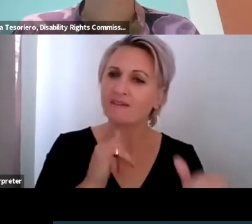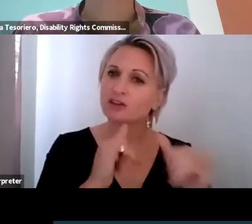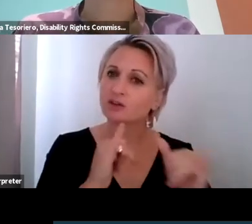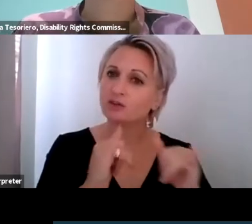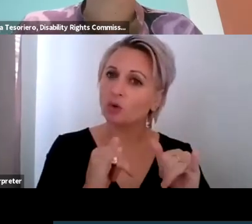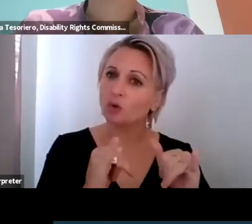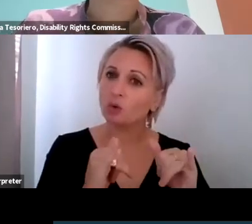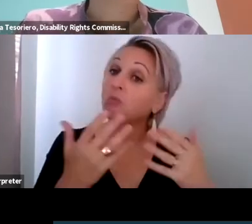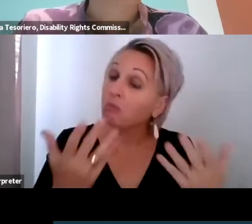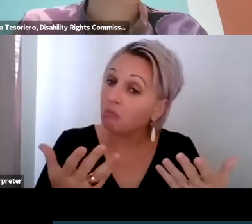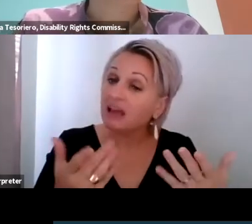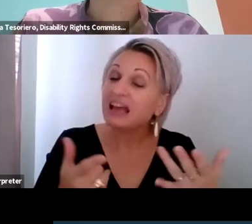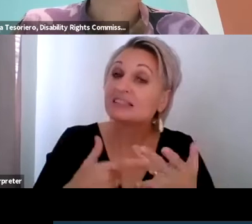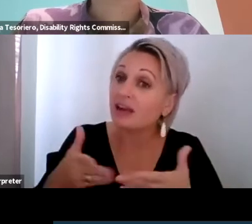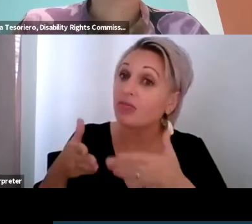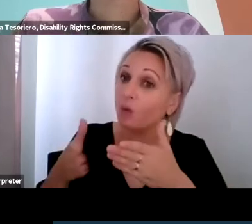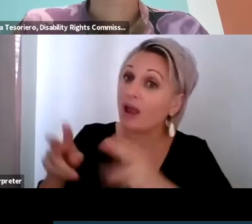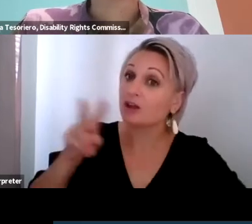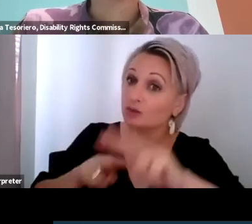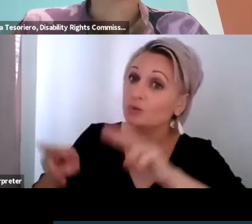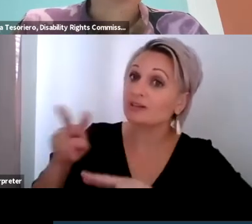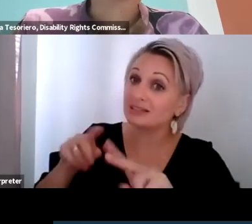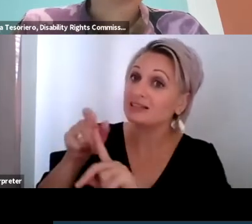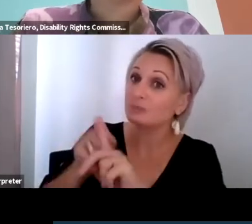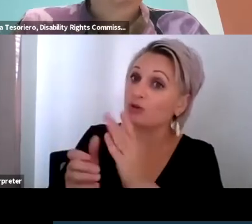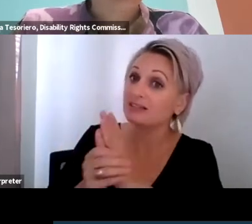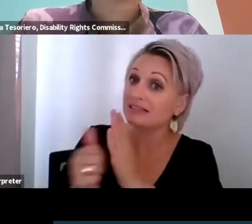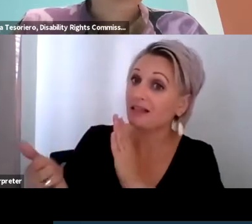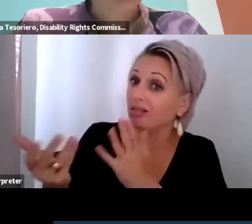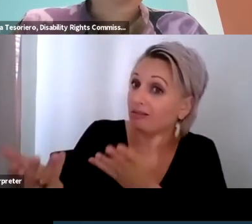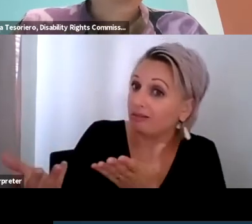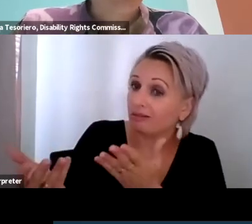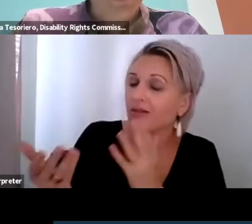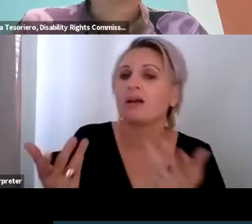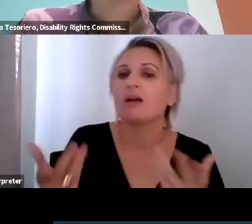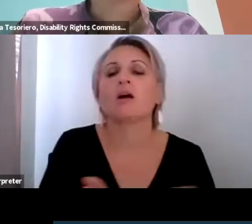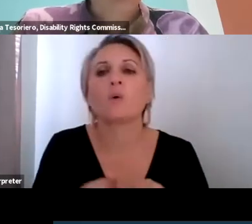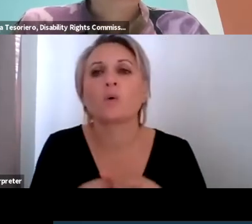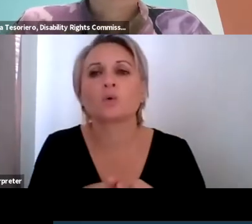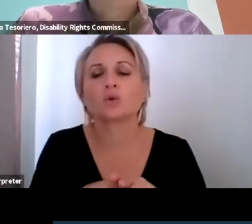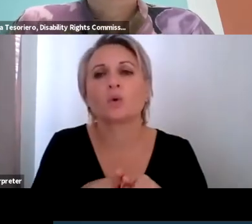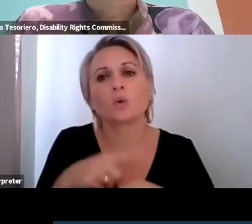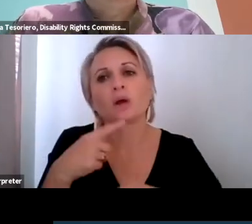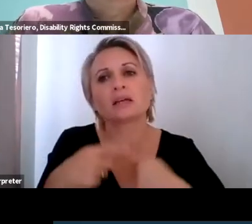way of assessing a person's skill set? I think it's also about